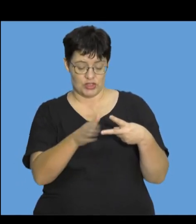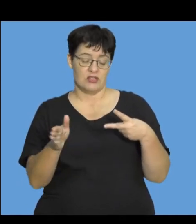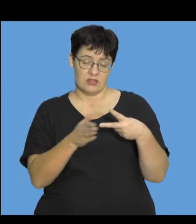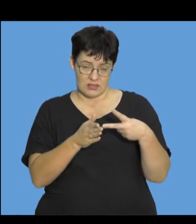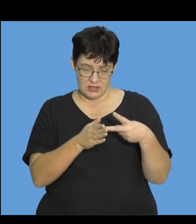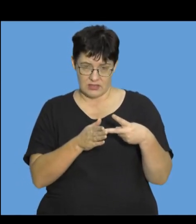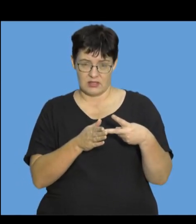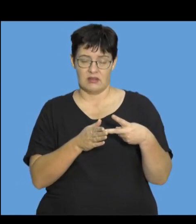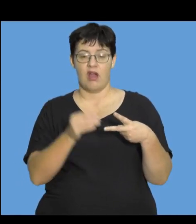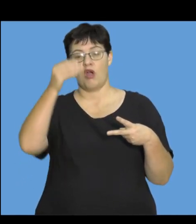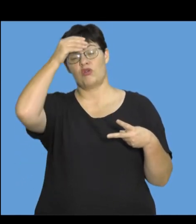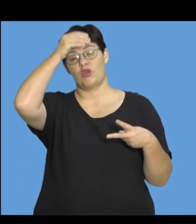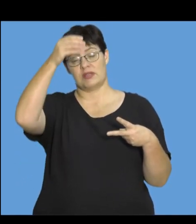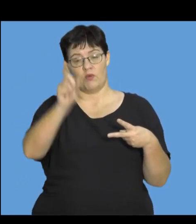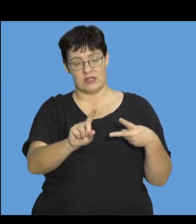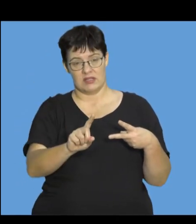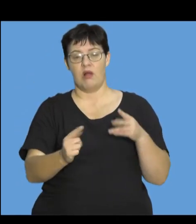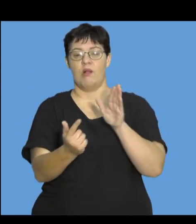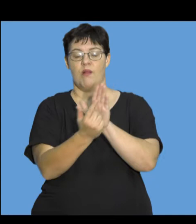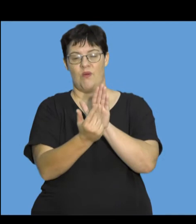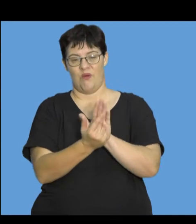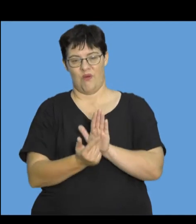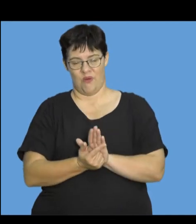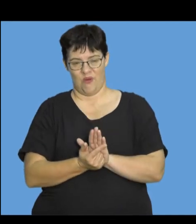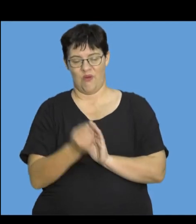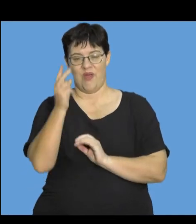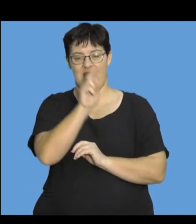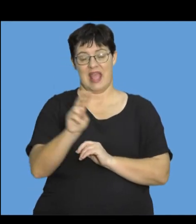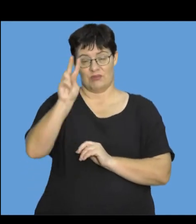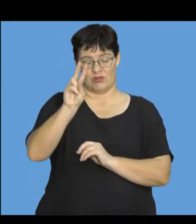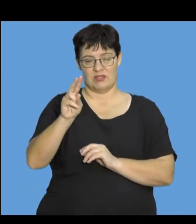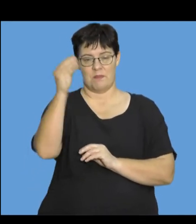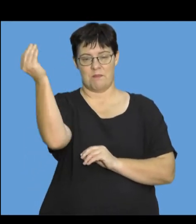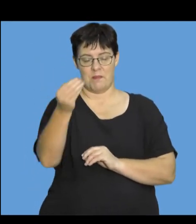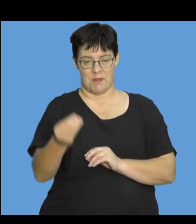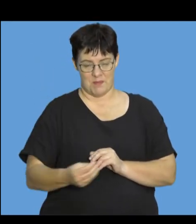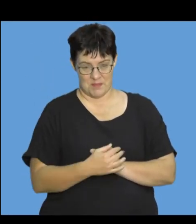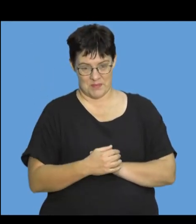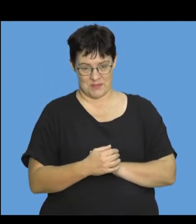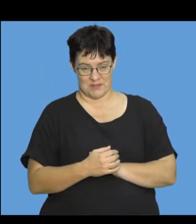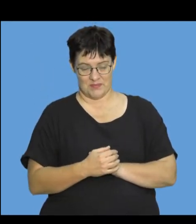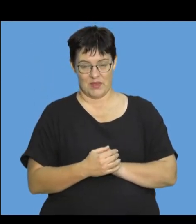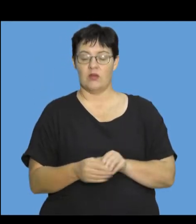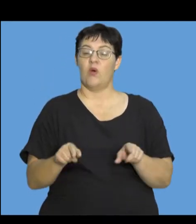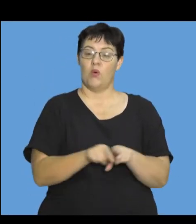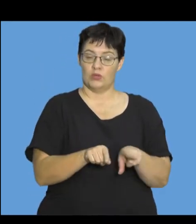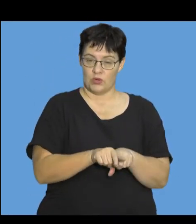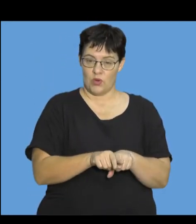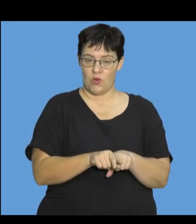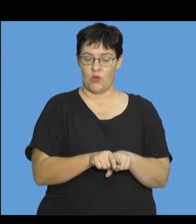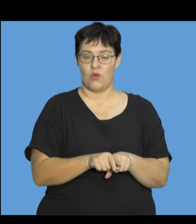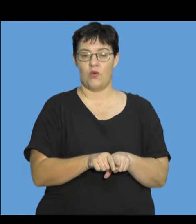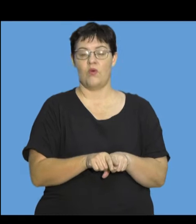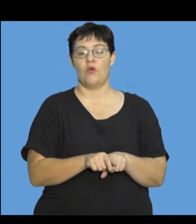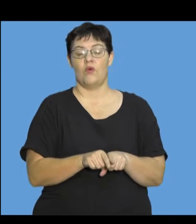that, then apply the concept of your laws of exponents, right? Either the laws and also